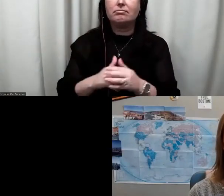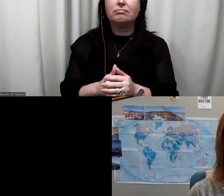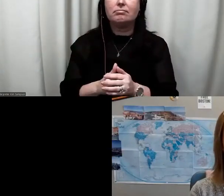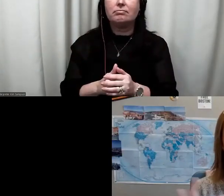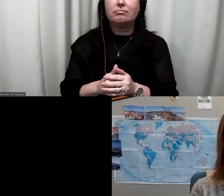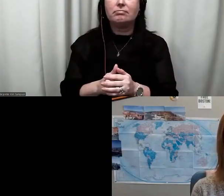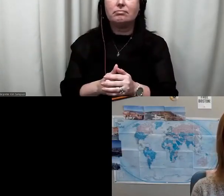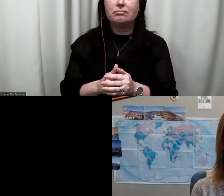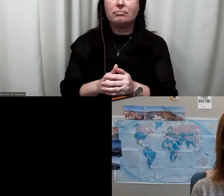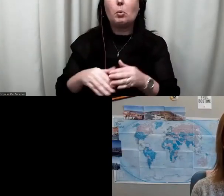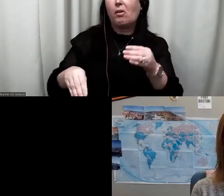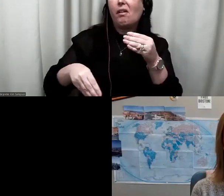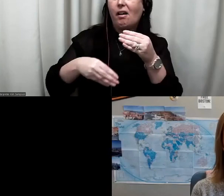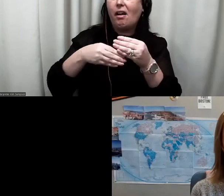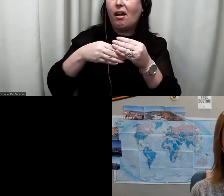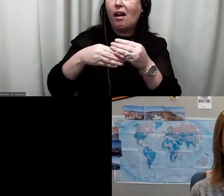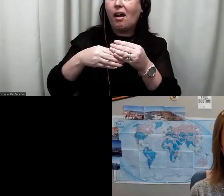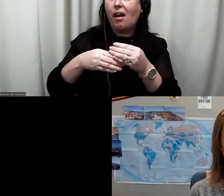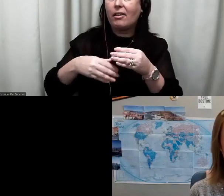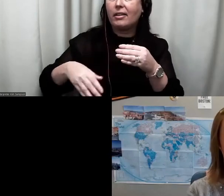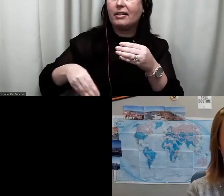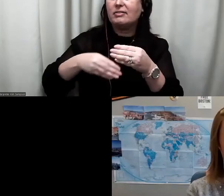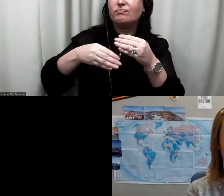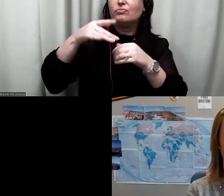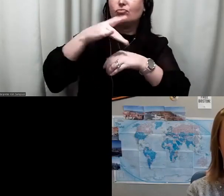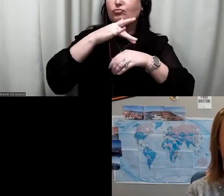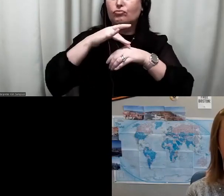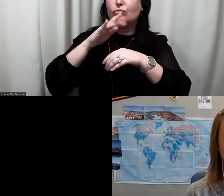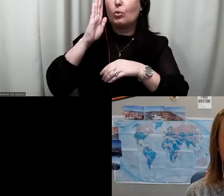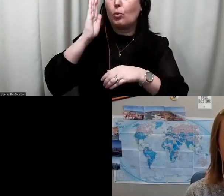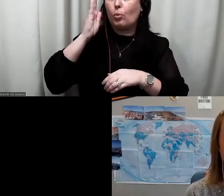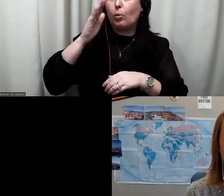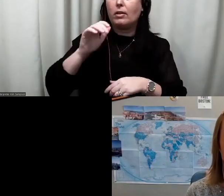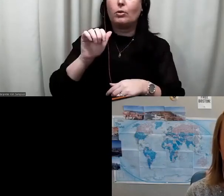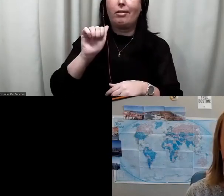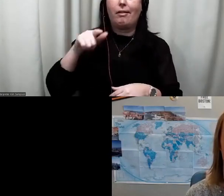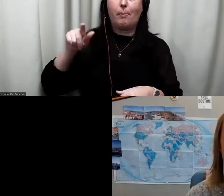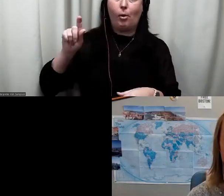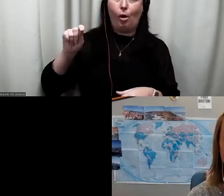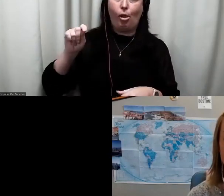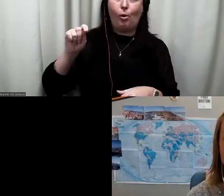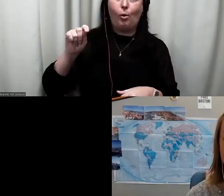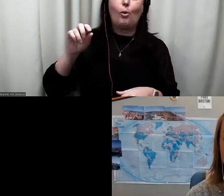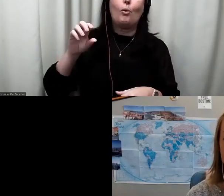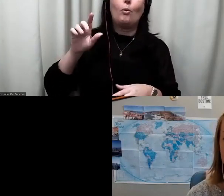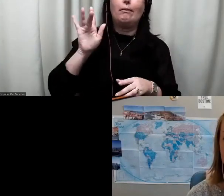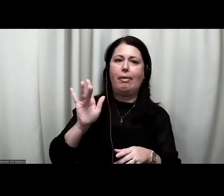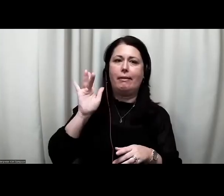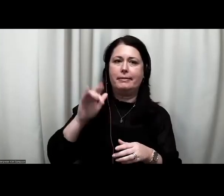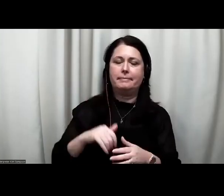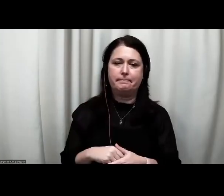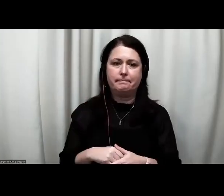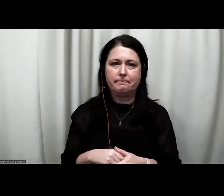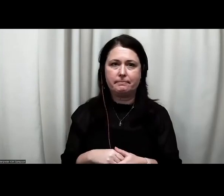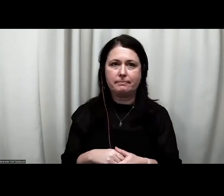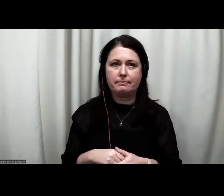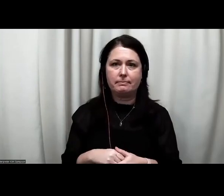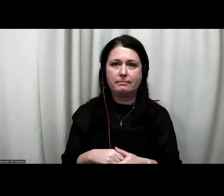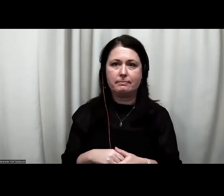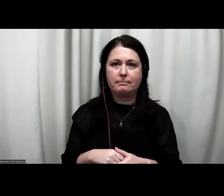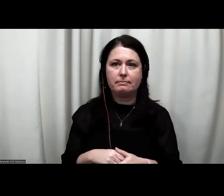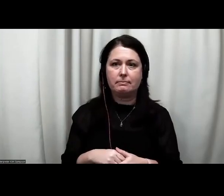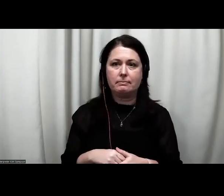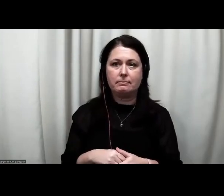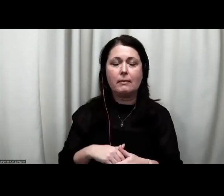person, we'll add any of these additional resources to that Apollo link page. So we have a question. If